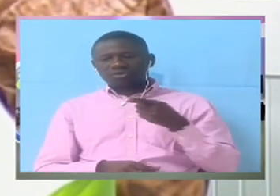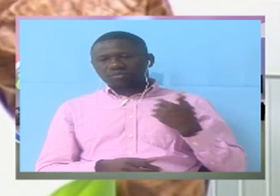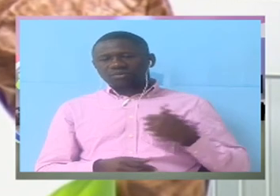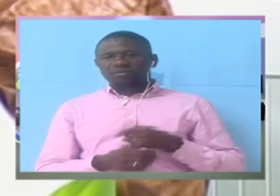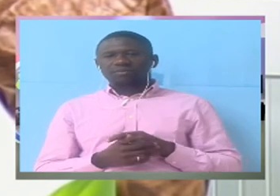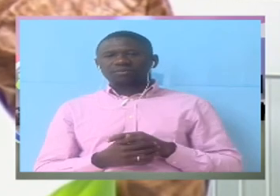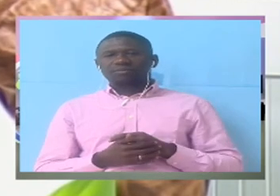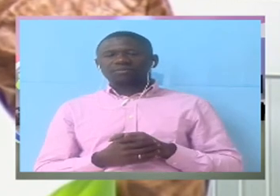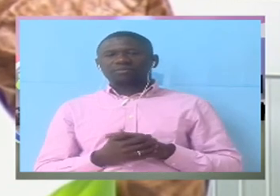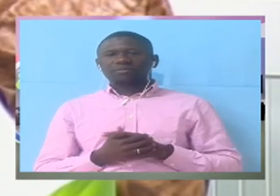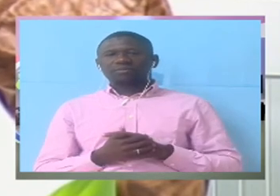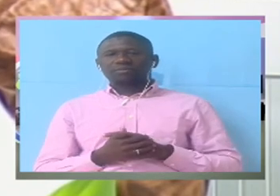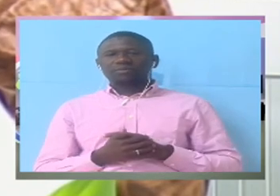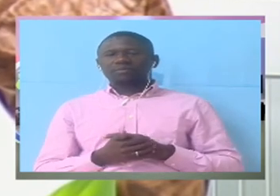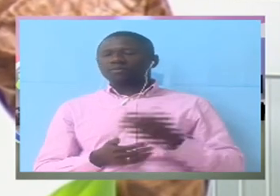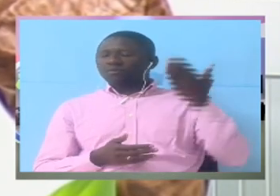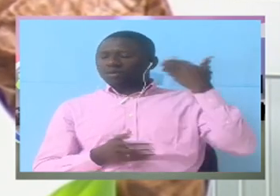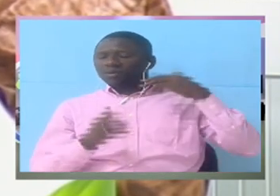them.